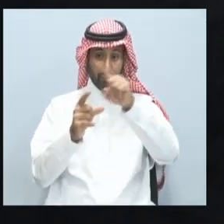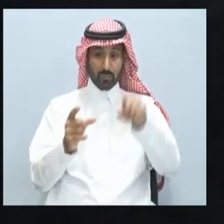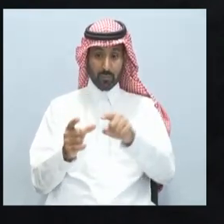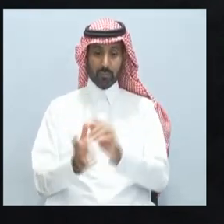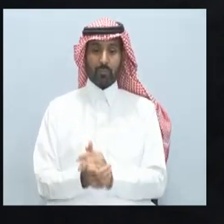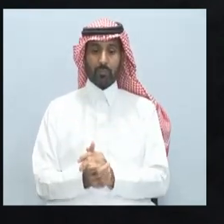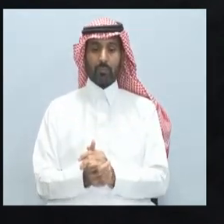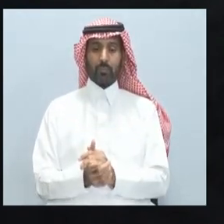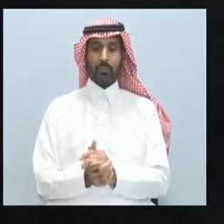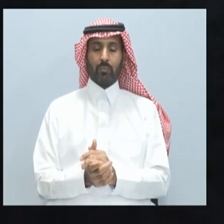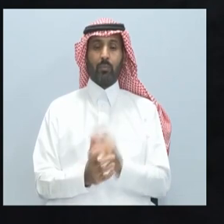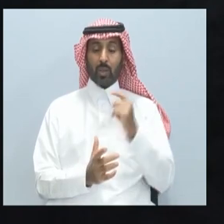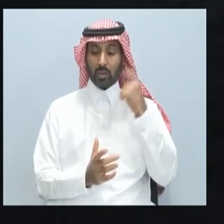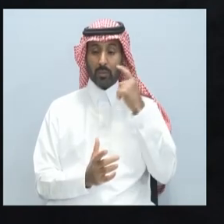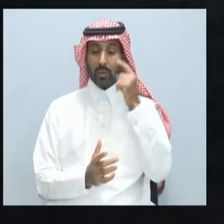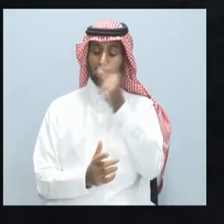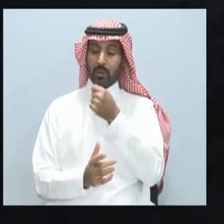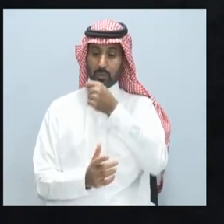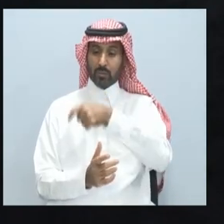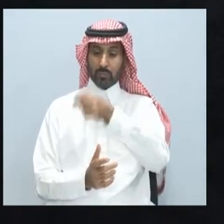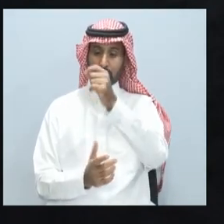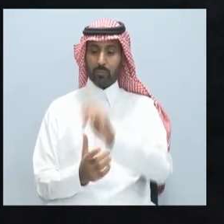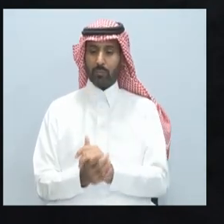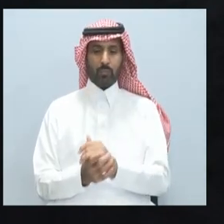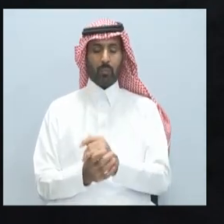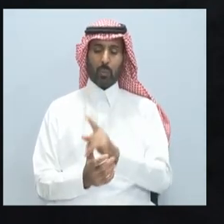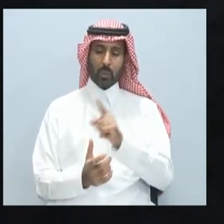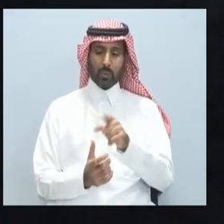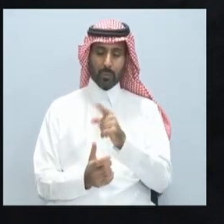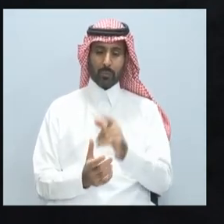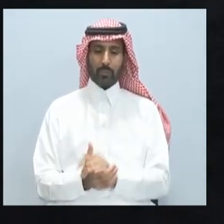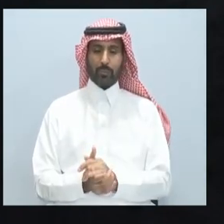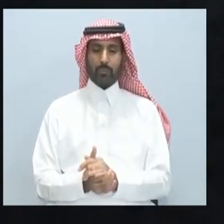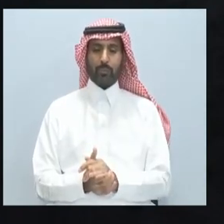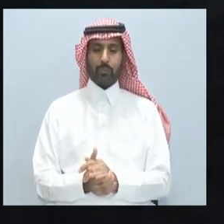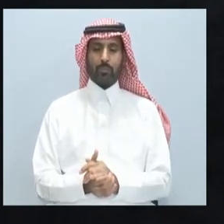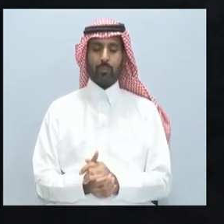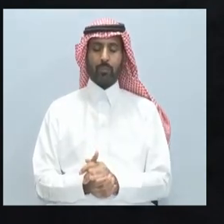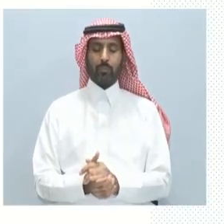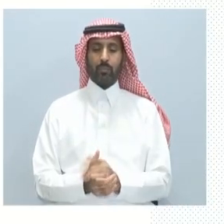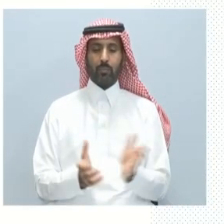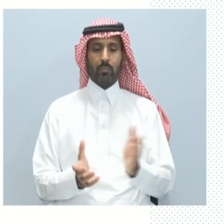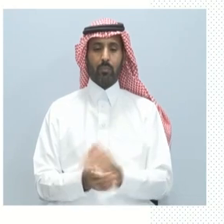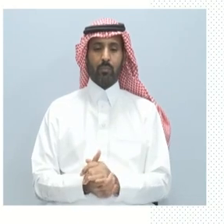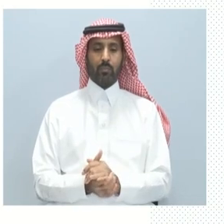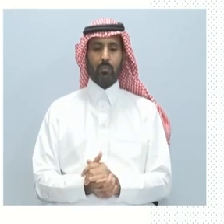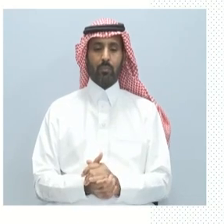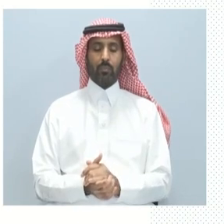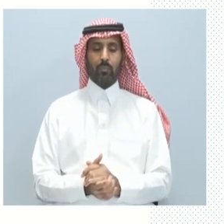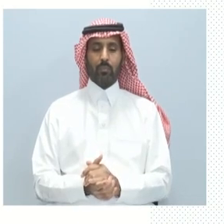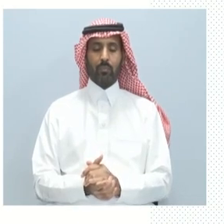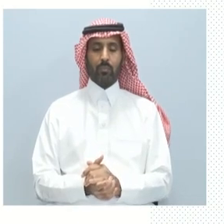what you understood about each character, and we're going to see what we have in the middle. So we're going to complete.